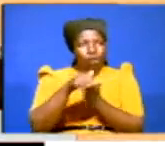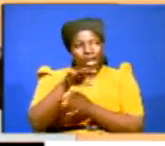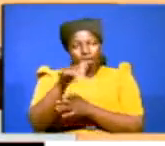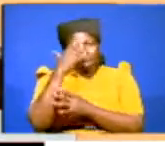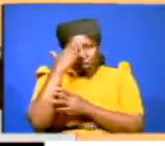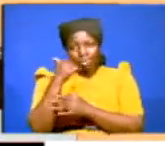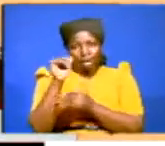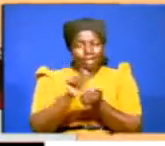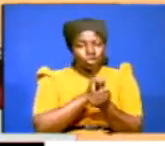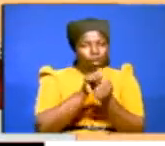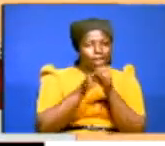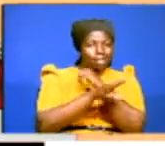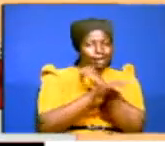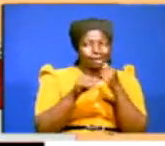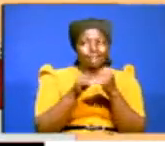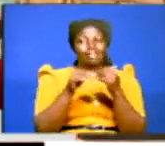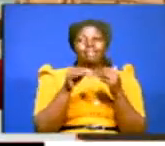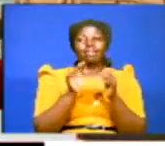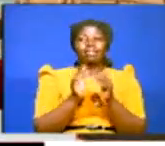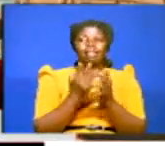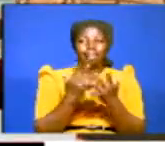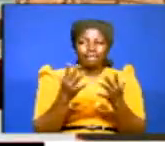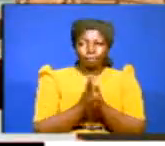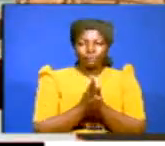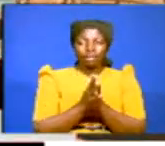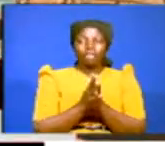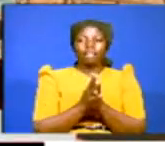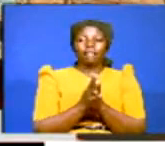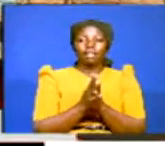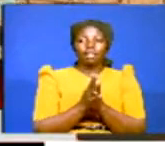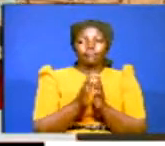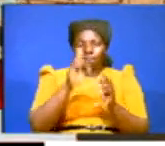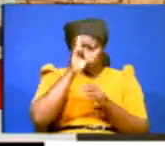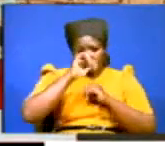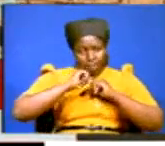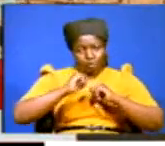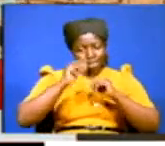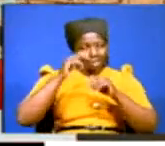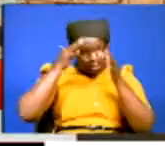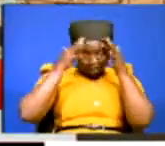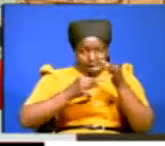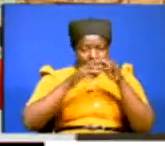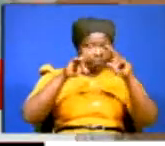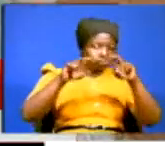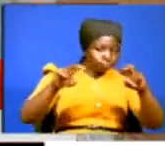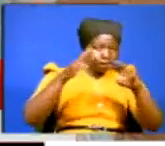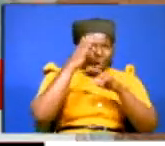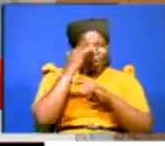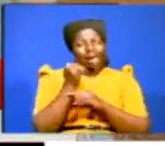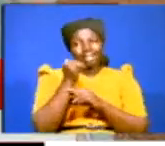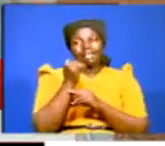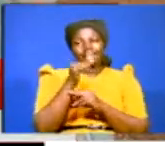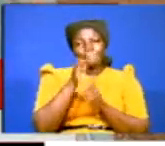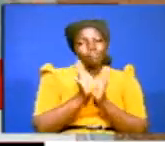Makueni Sub-County Police Commander Winnie Siele decided to conduct a search after receiving complaints from the public over increased cases of metal